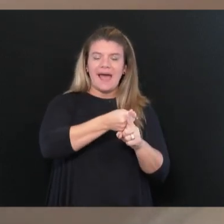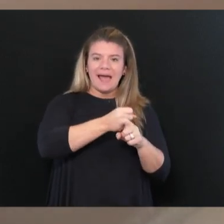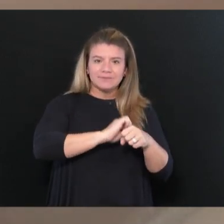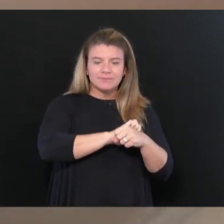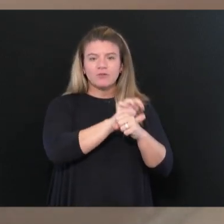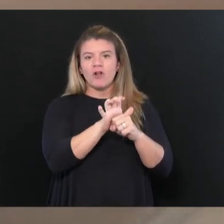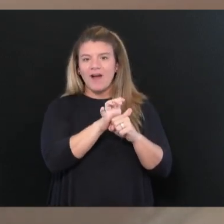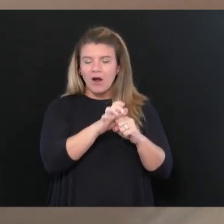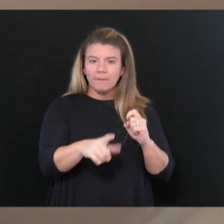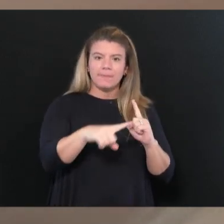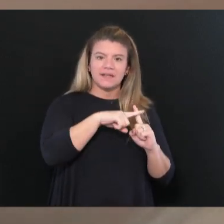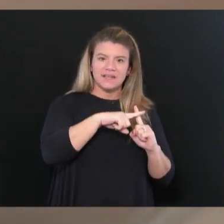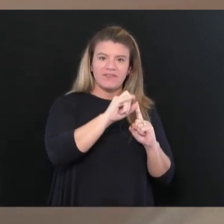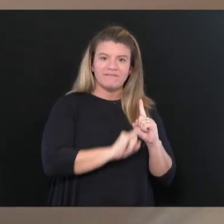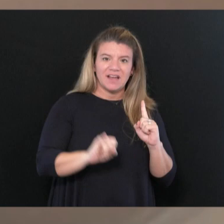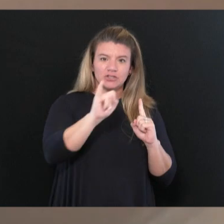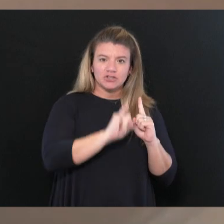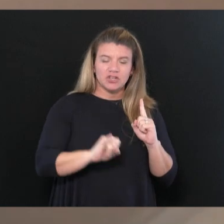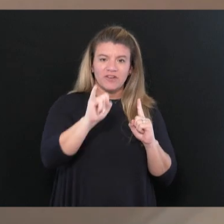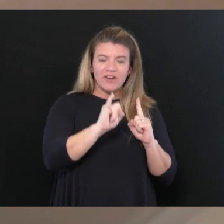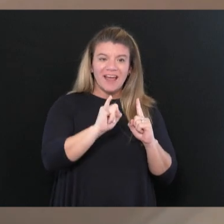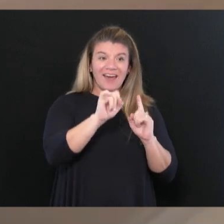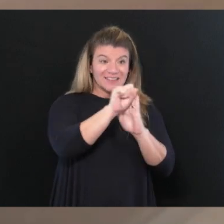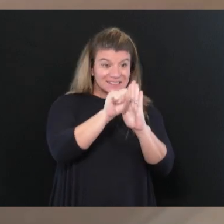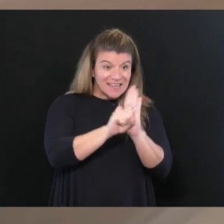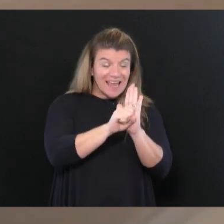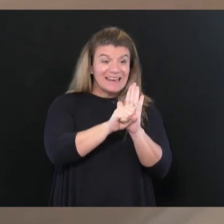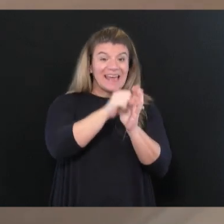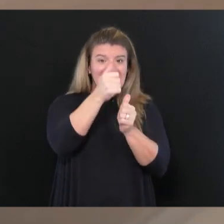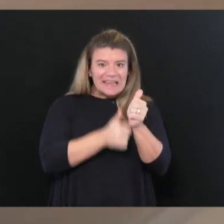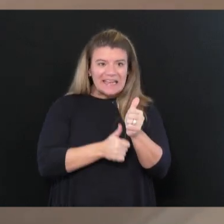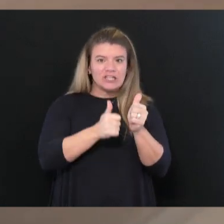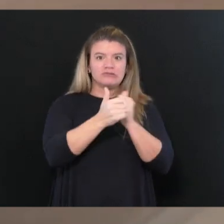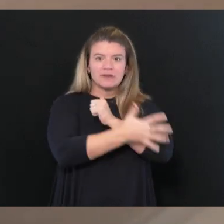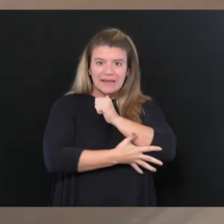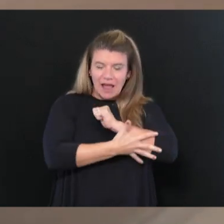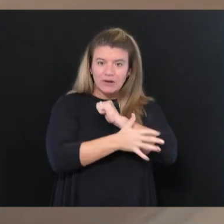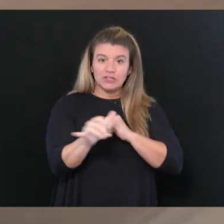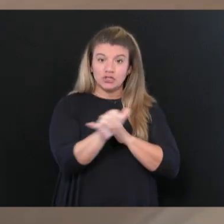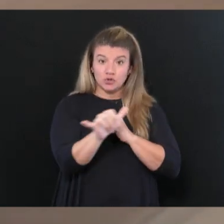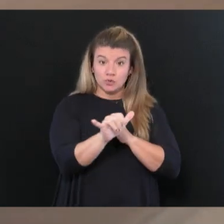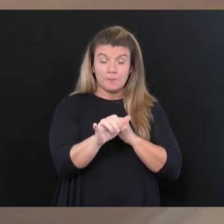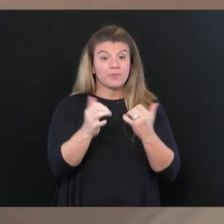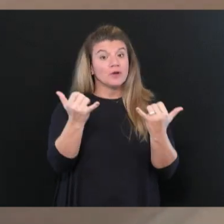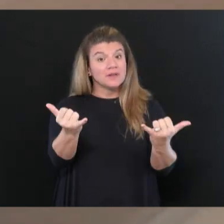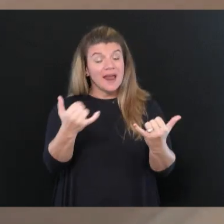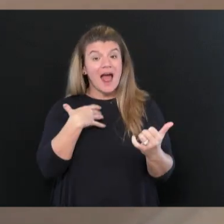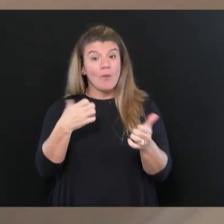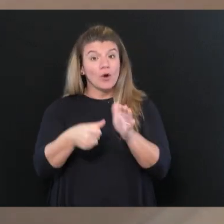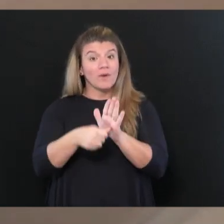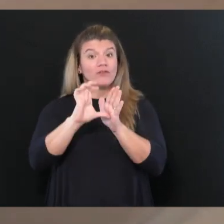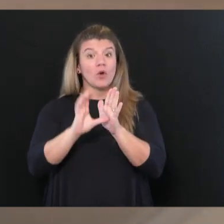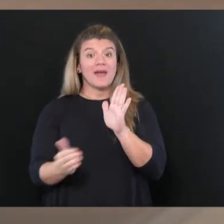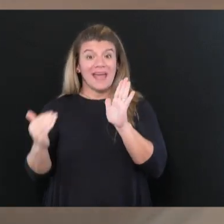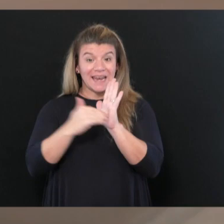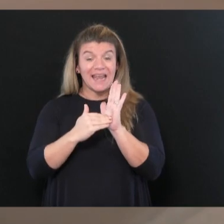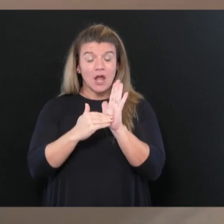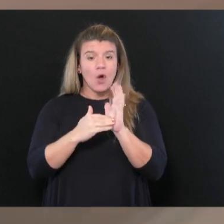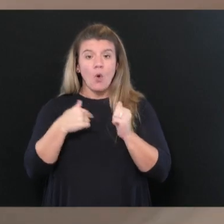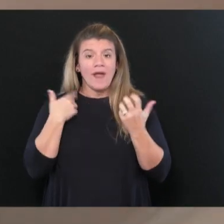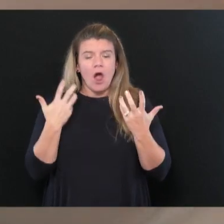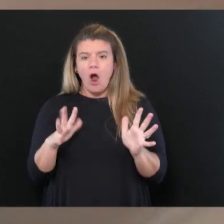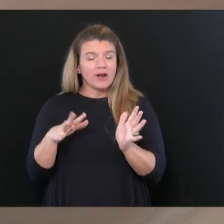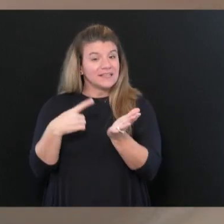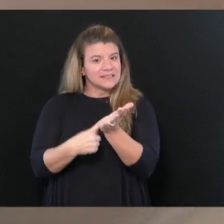in a state and in each county of a state. And just as a real quick review, we talked about